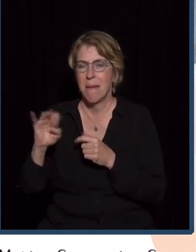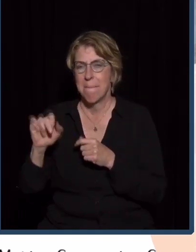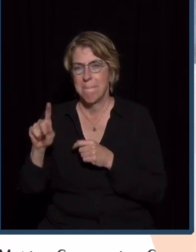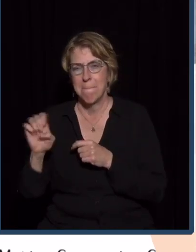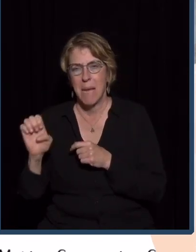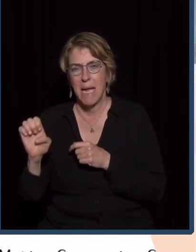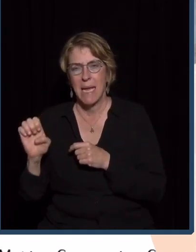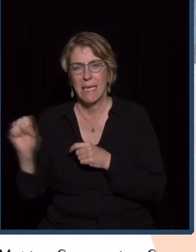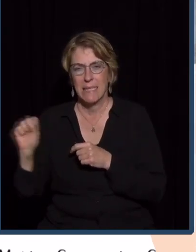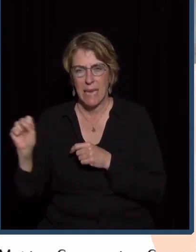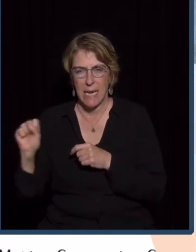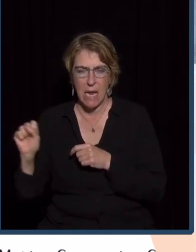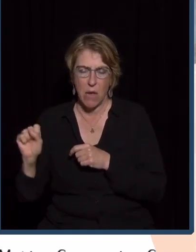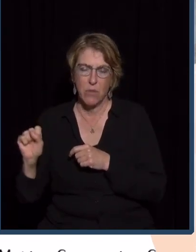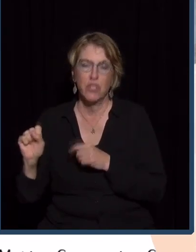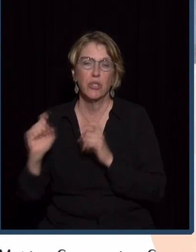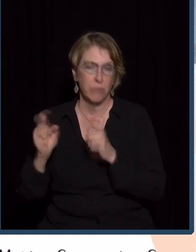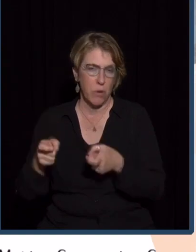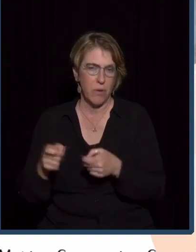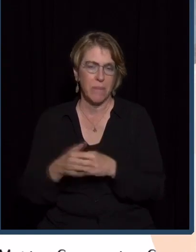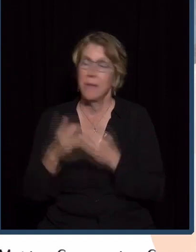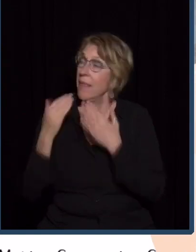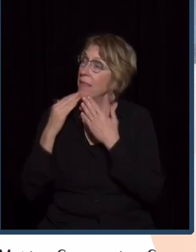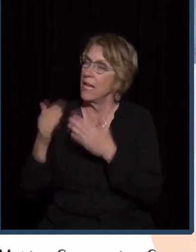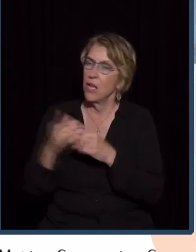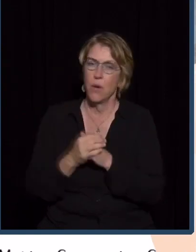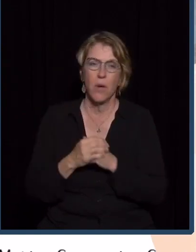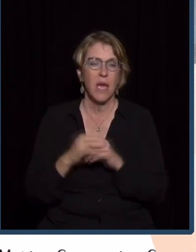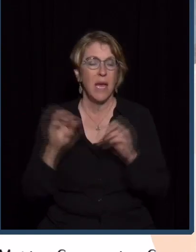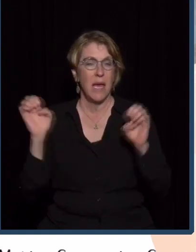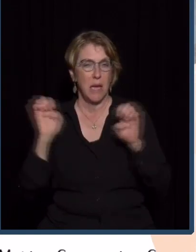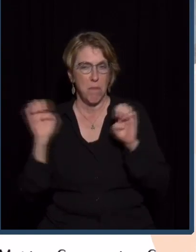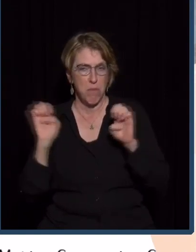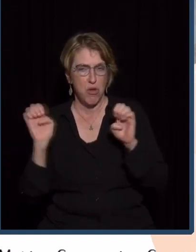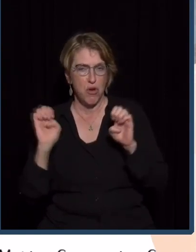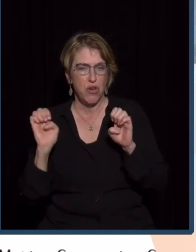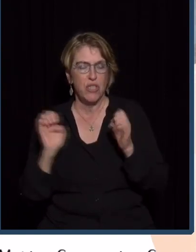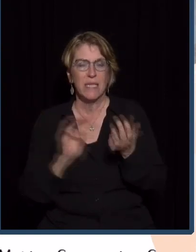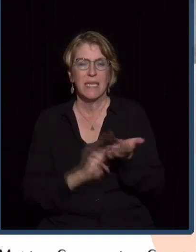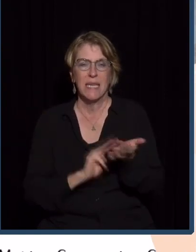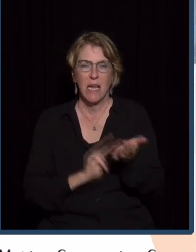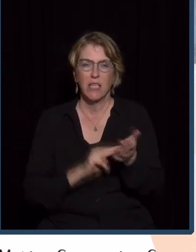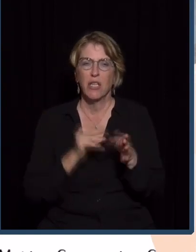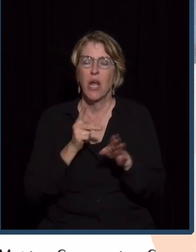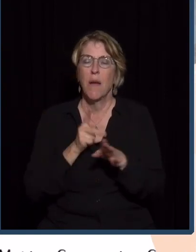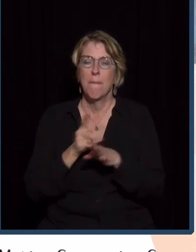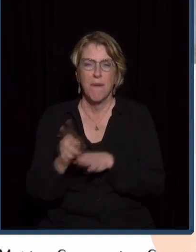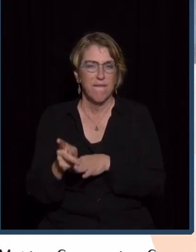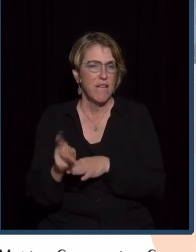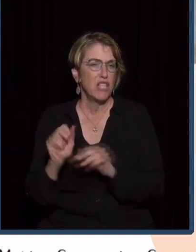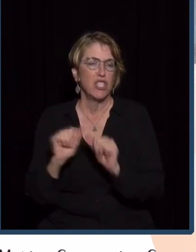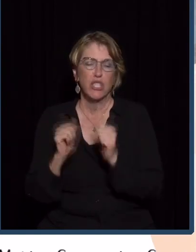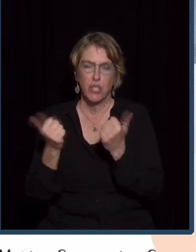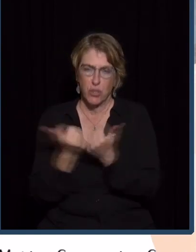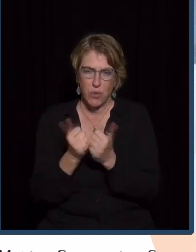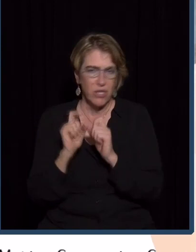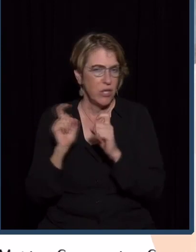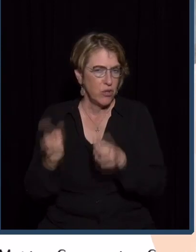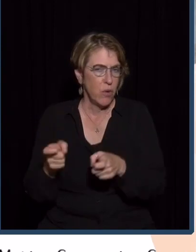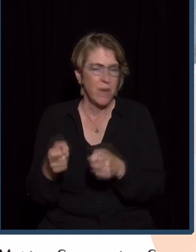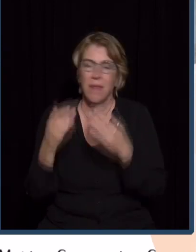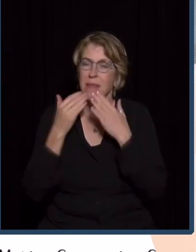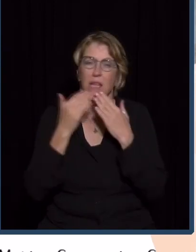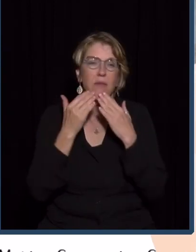made a gift. Thank you so much to you, Mike. Emergency Physicians Professional Association has made a gift. I just want to thank you so much,